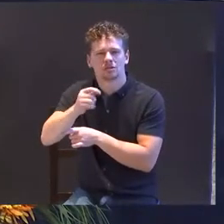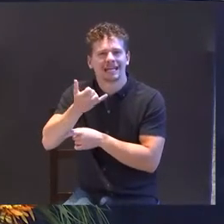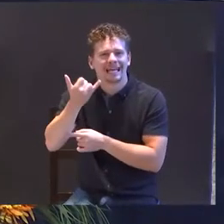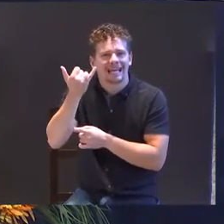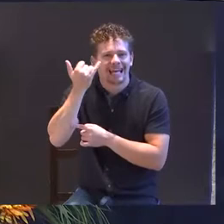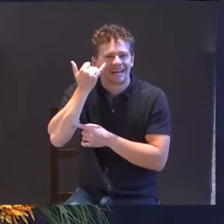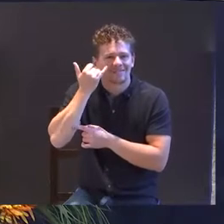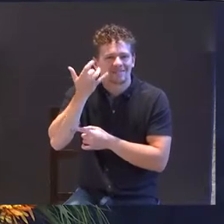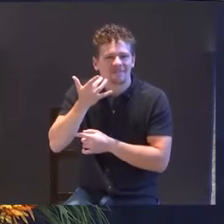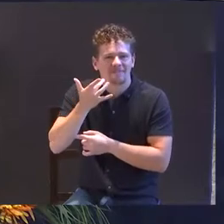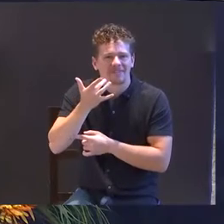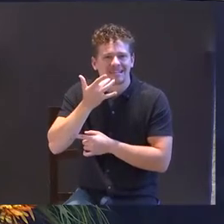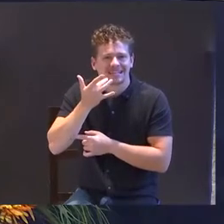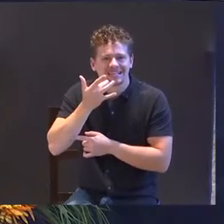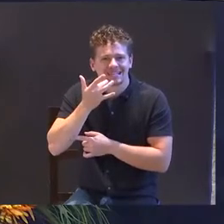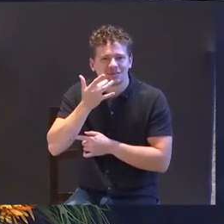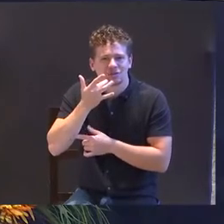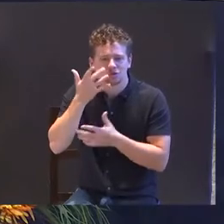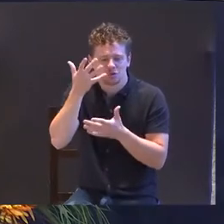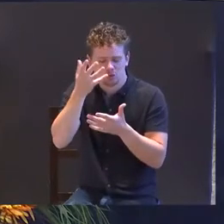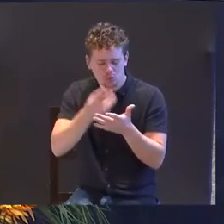taste,